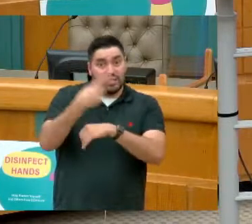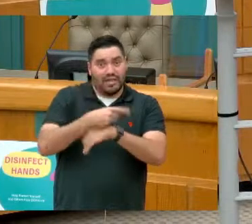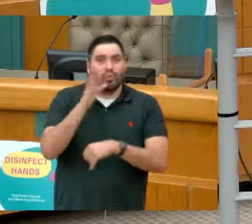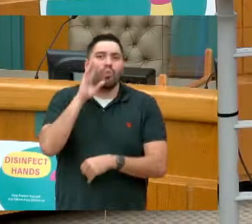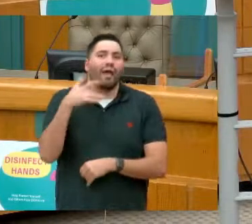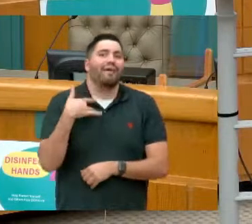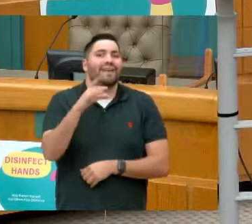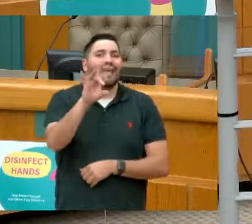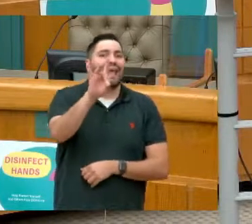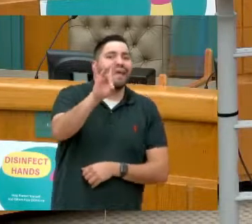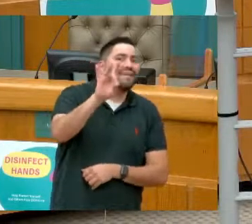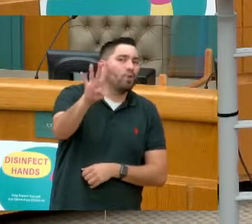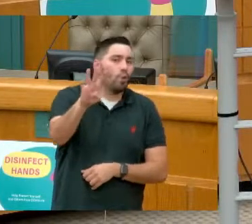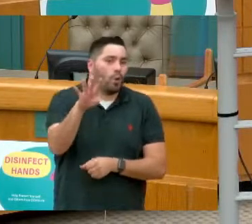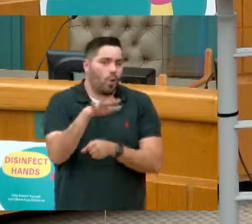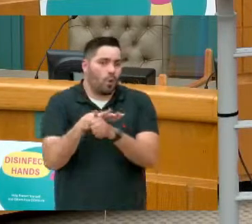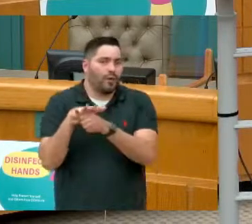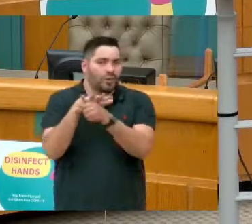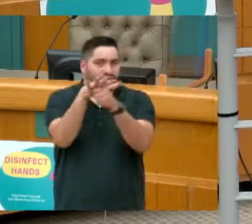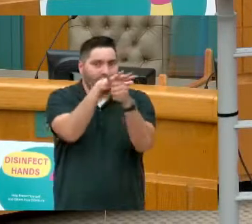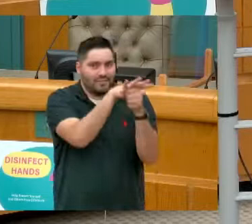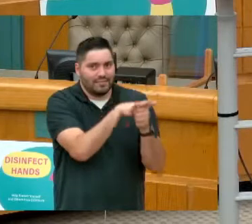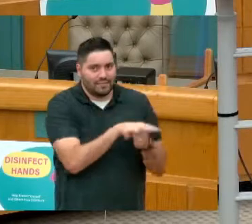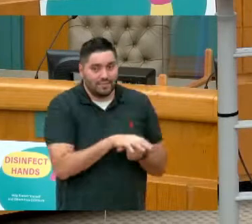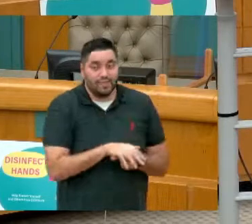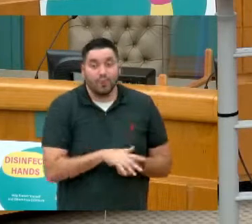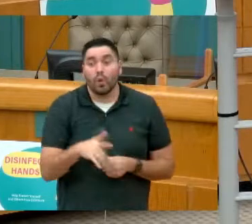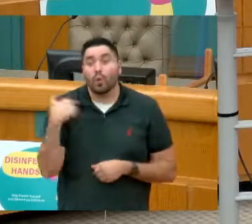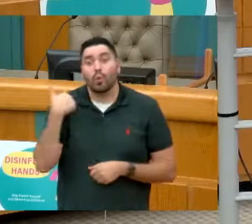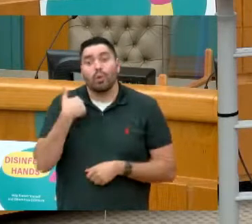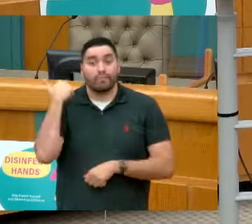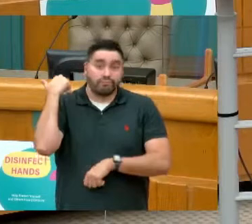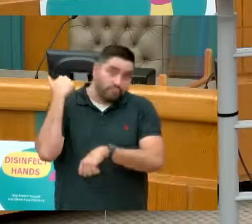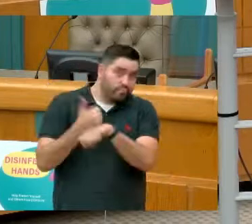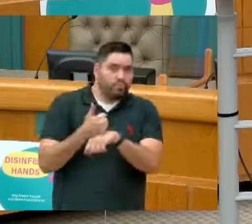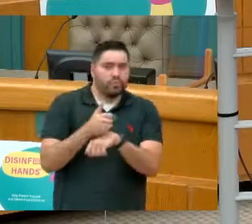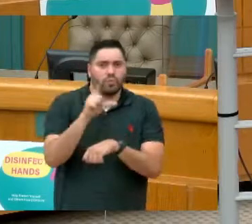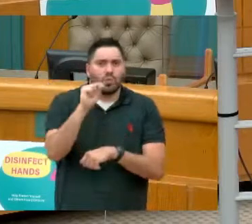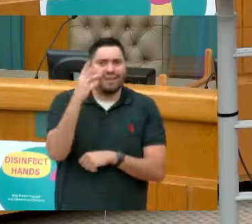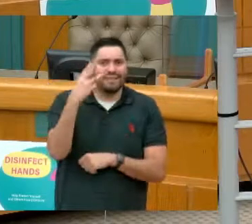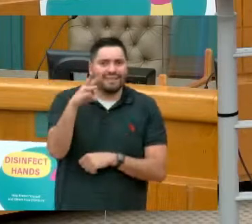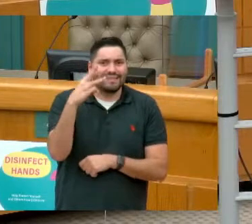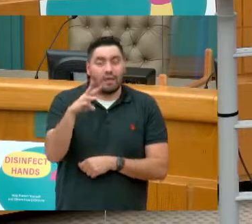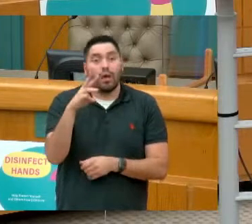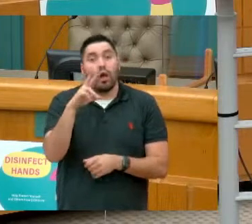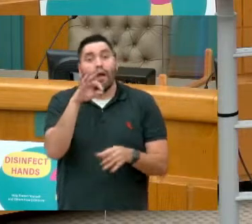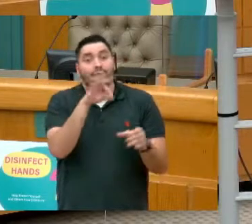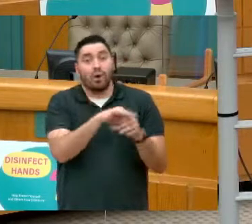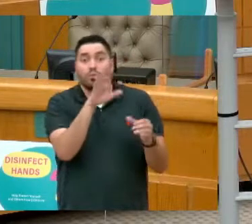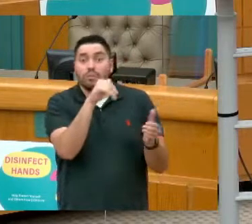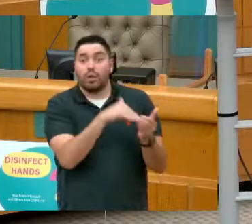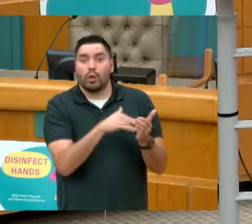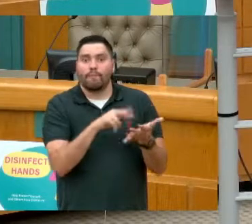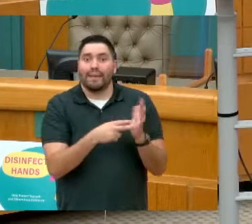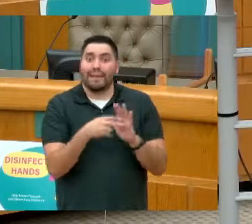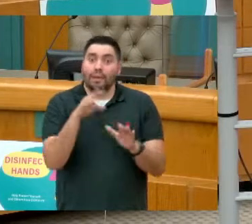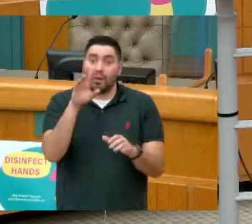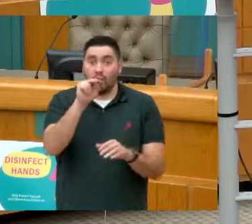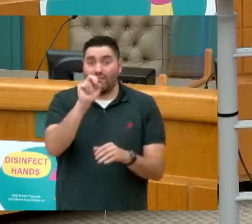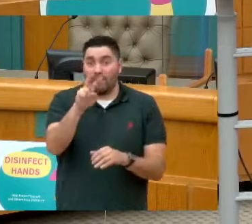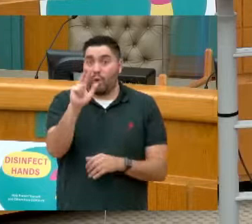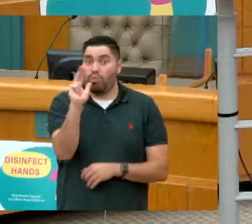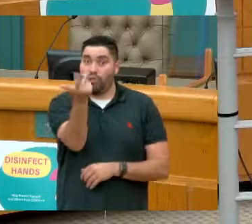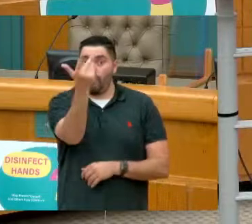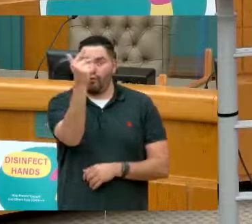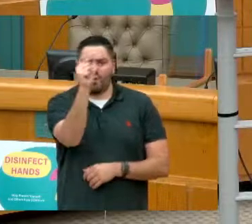another thing that we've provided since 2016. We also have 25 early voting locations that you can go. Any registered voter